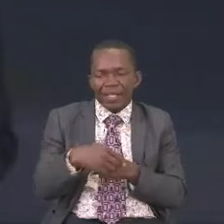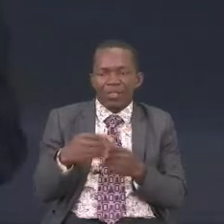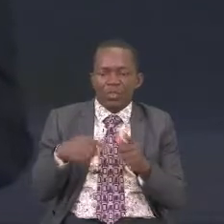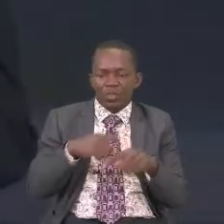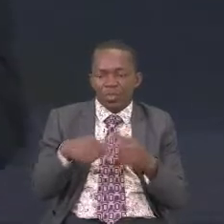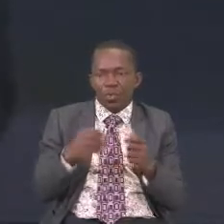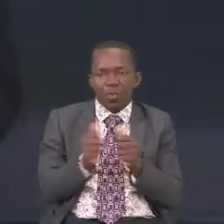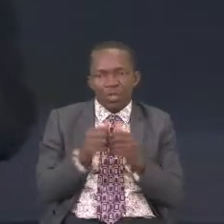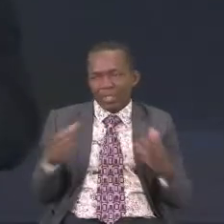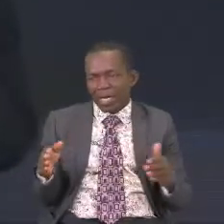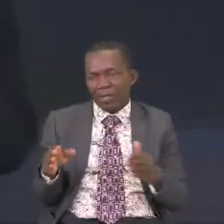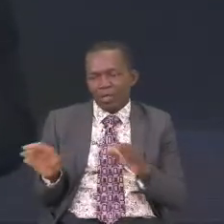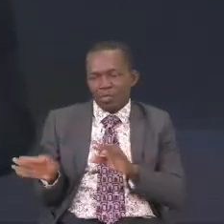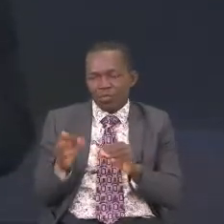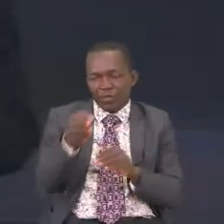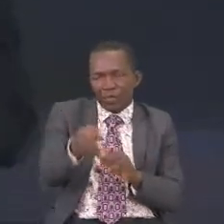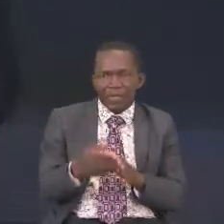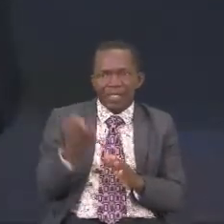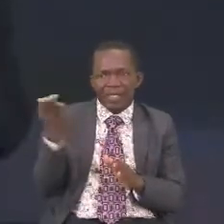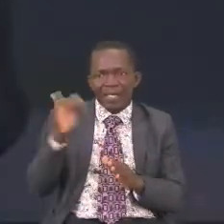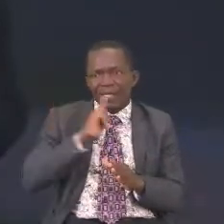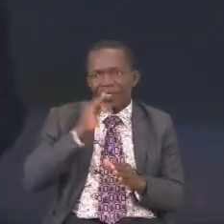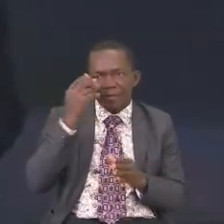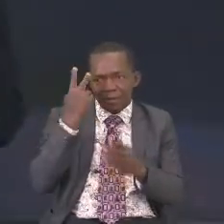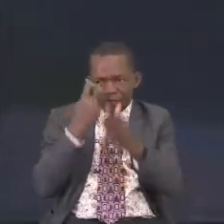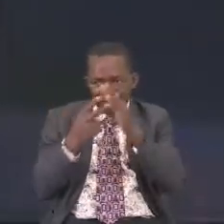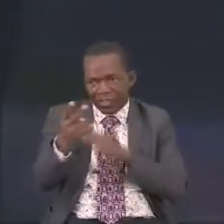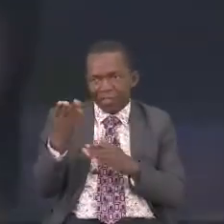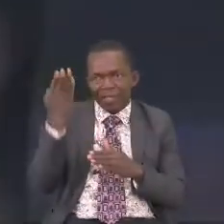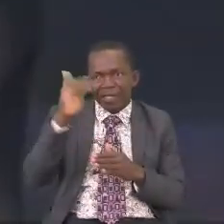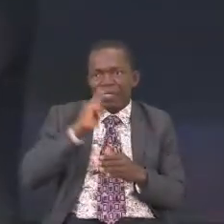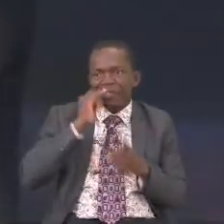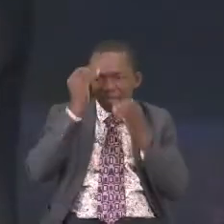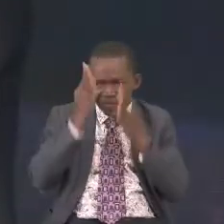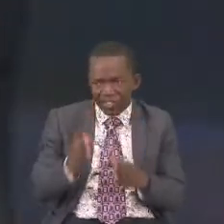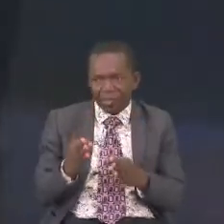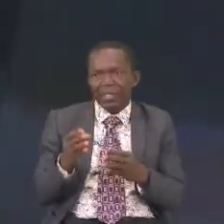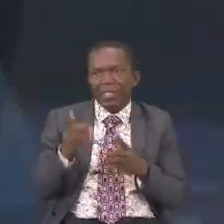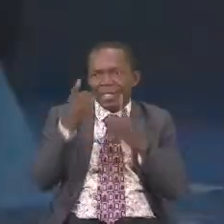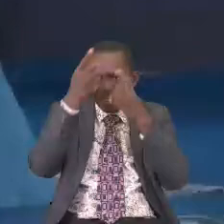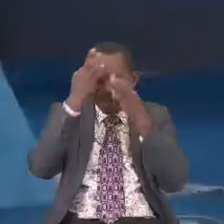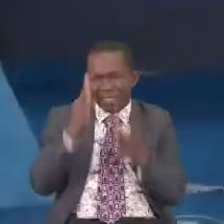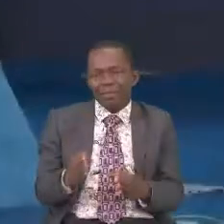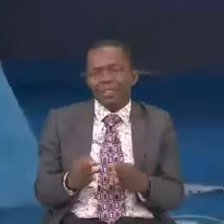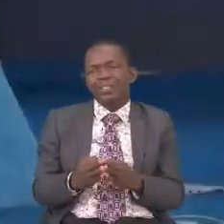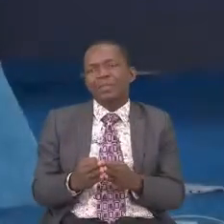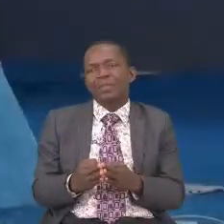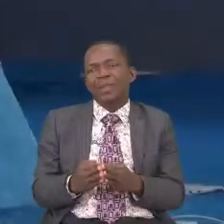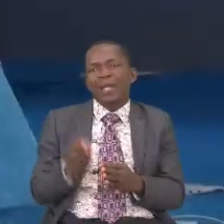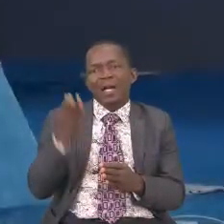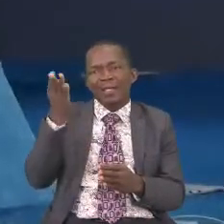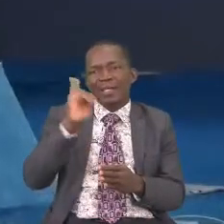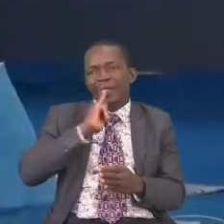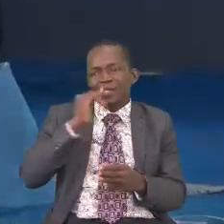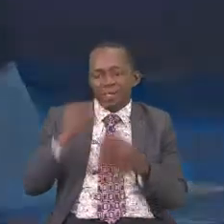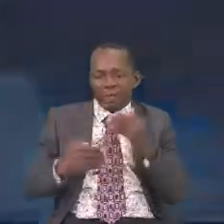strategy, there's vision, there's decision, there's determination, and there is progress.